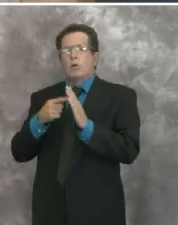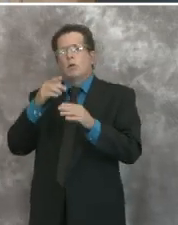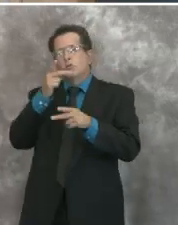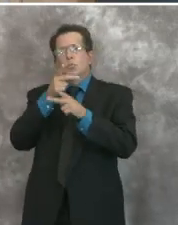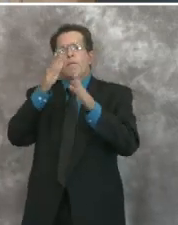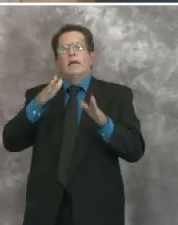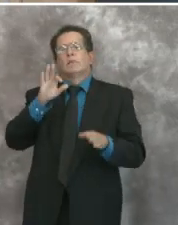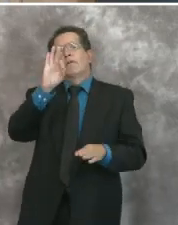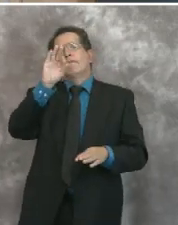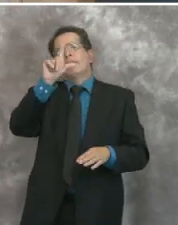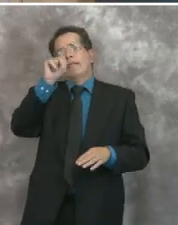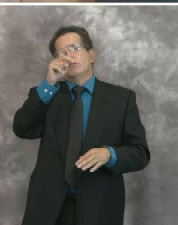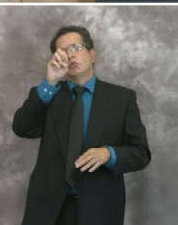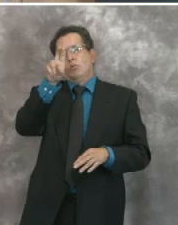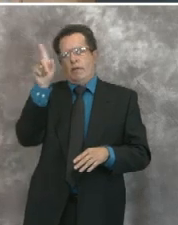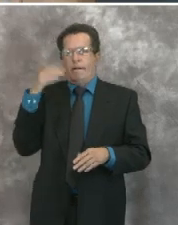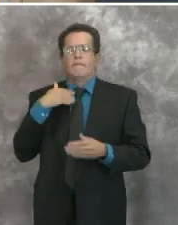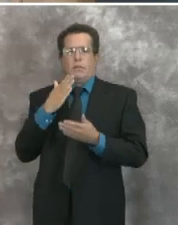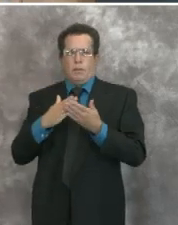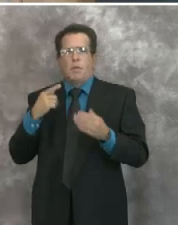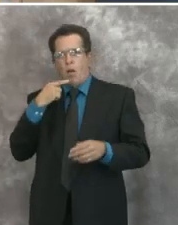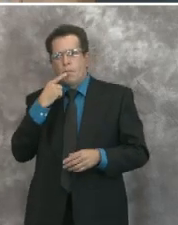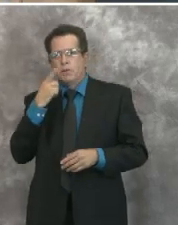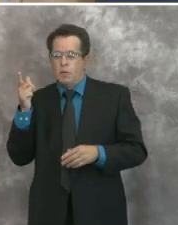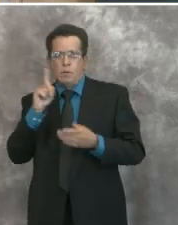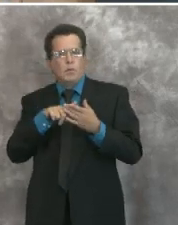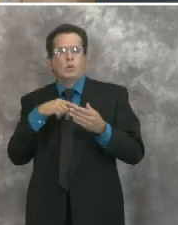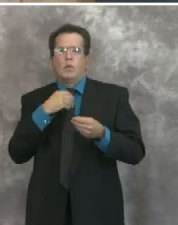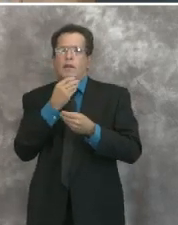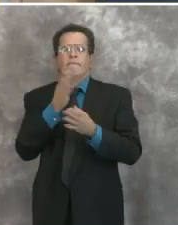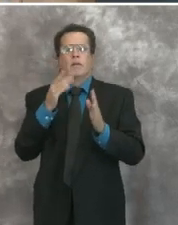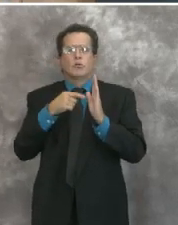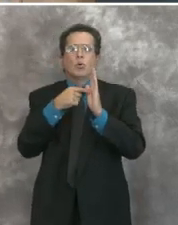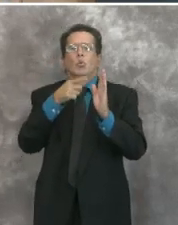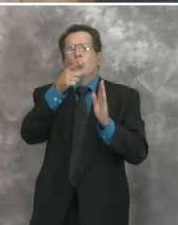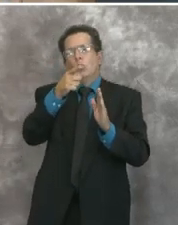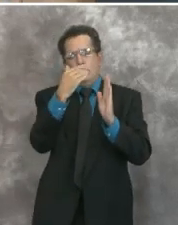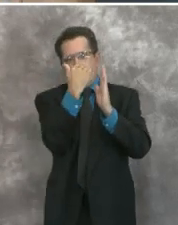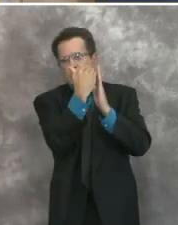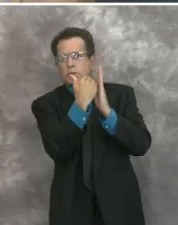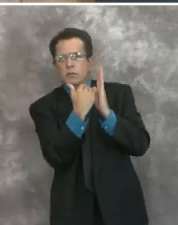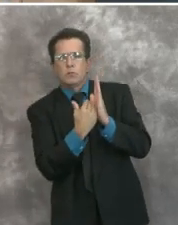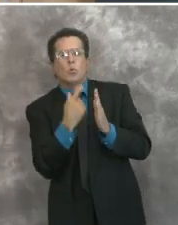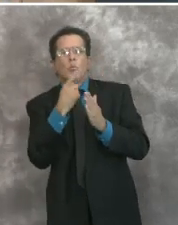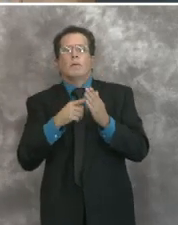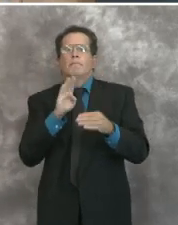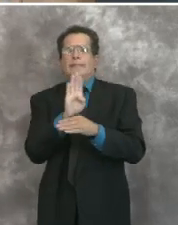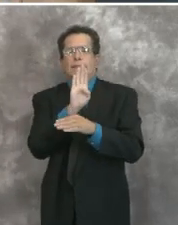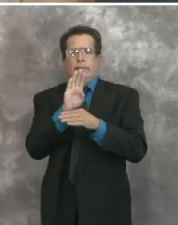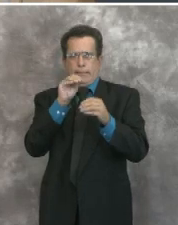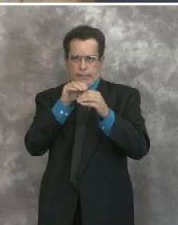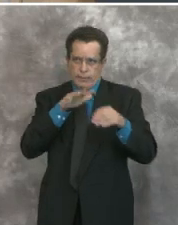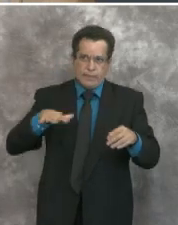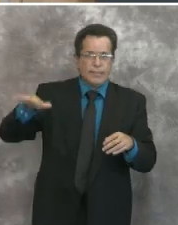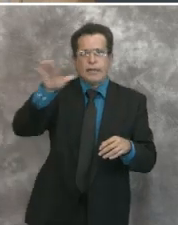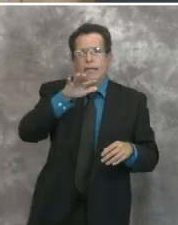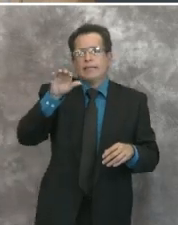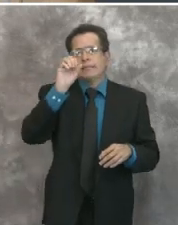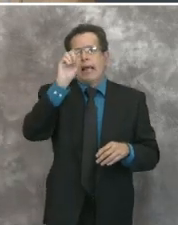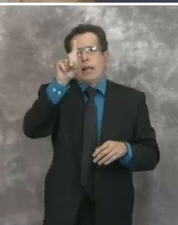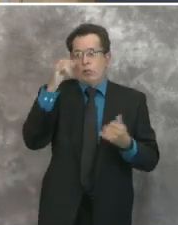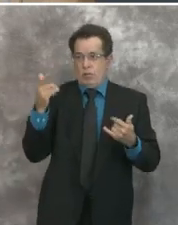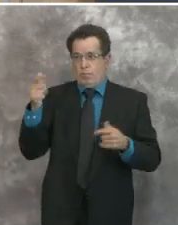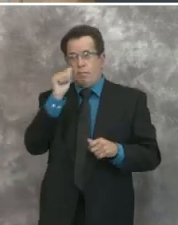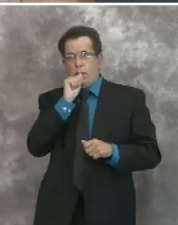some additional comments. What we wanted to do was to provide just basically a framework for the businesses in San Diego County that have been so